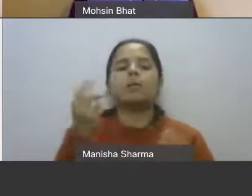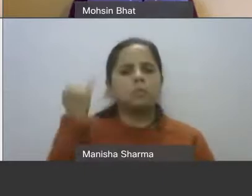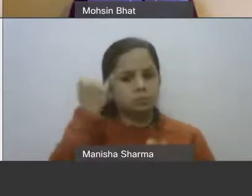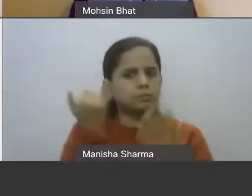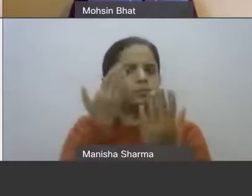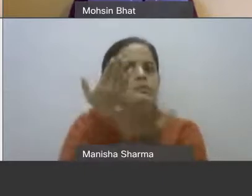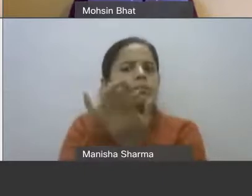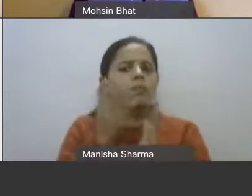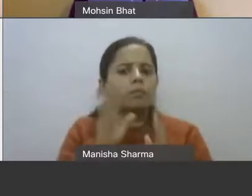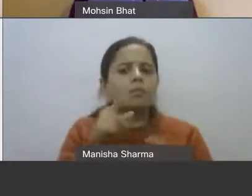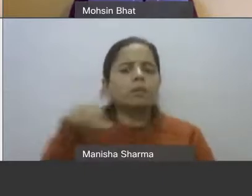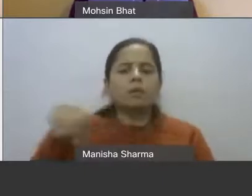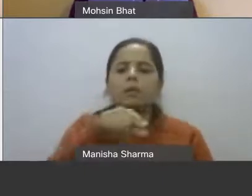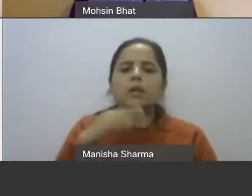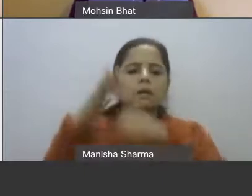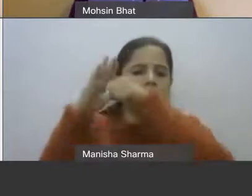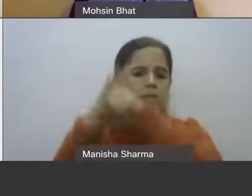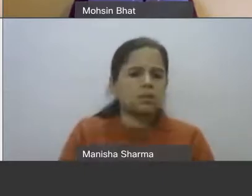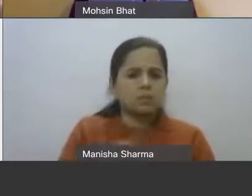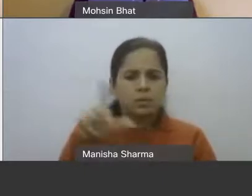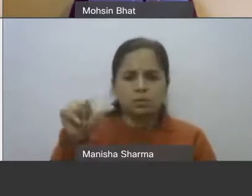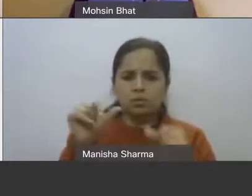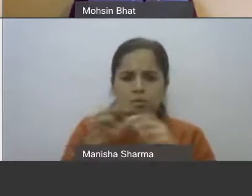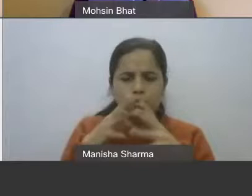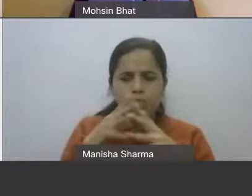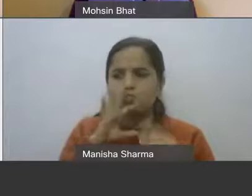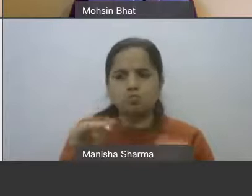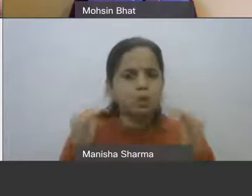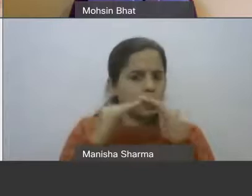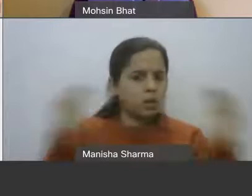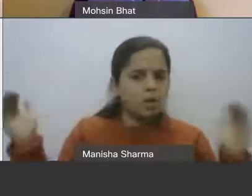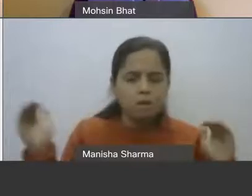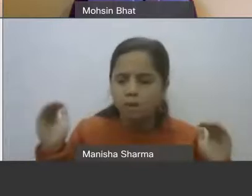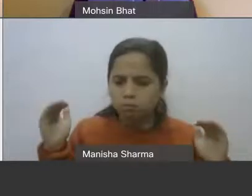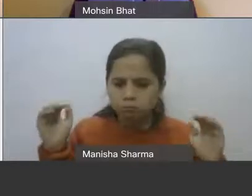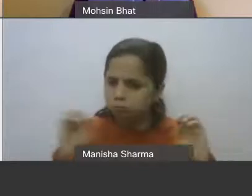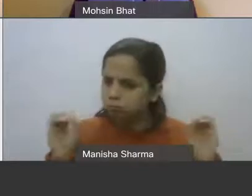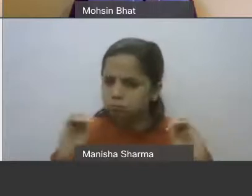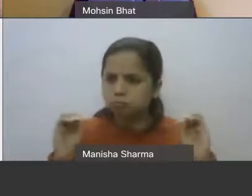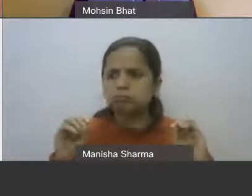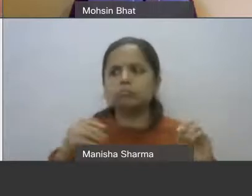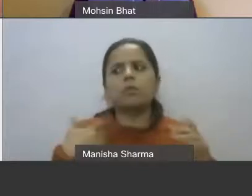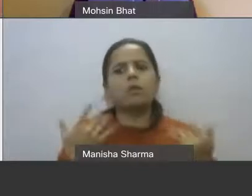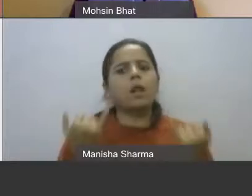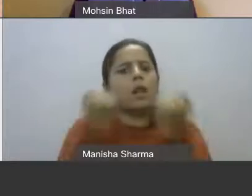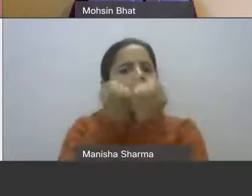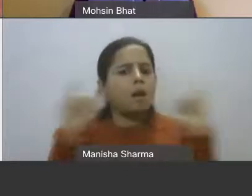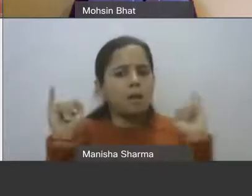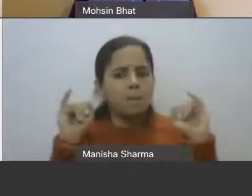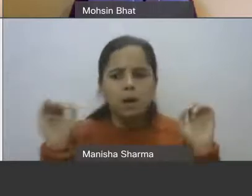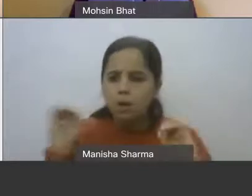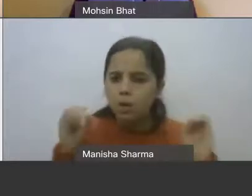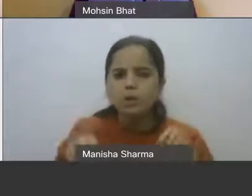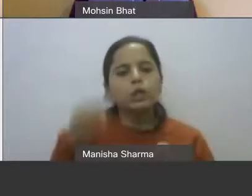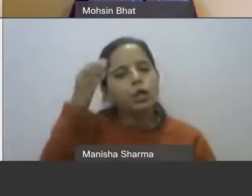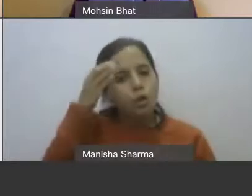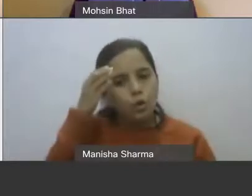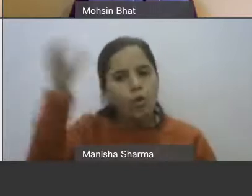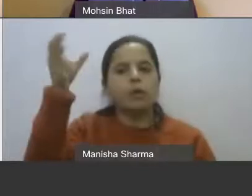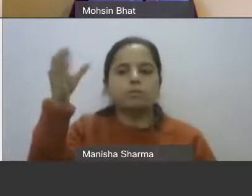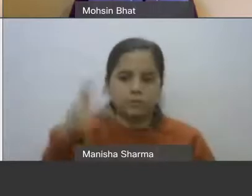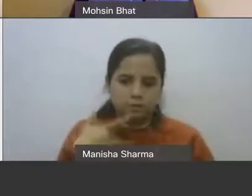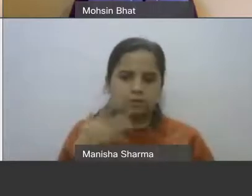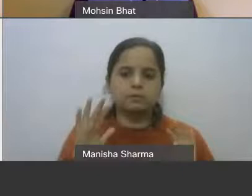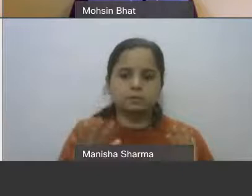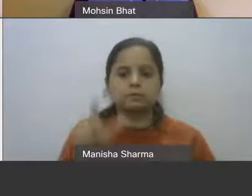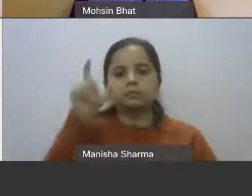means that discrimination law is not so much about equality as it might actually be about liberty. Discrimination as a concept isn't so much